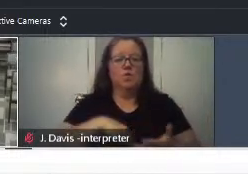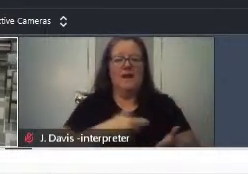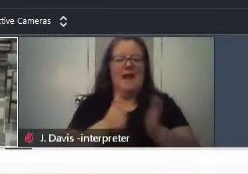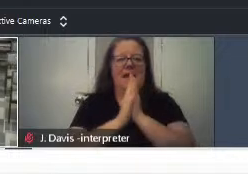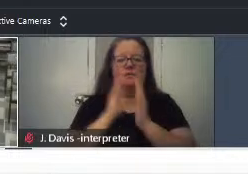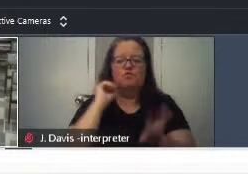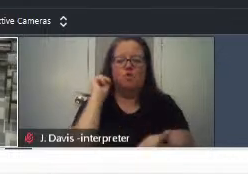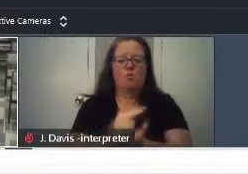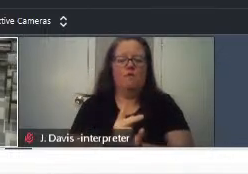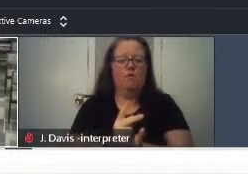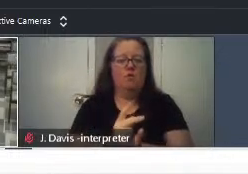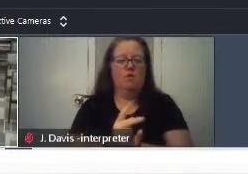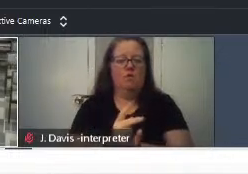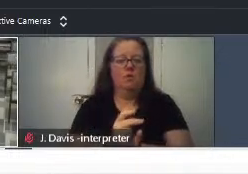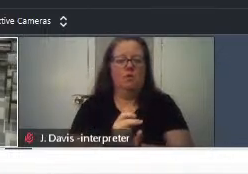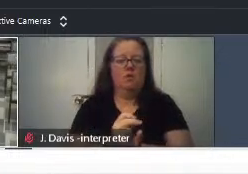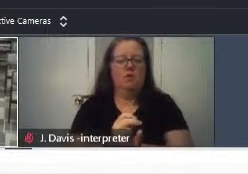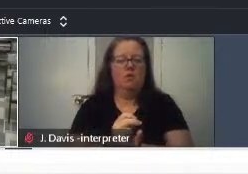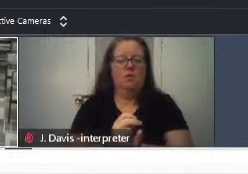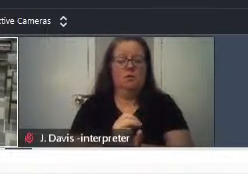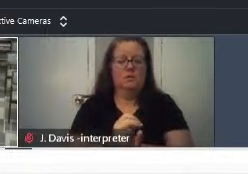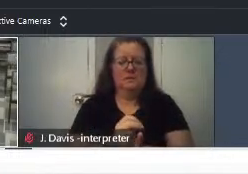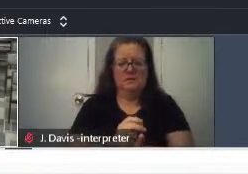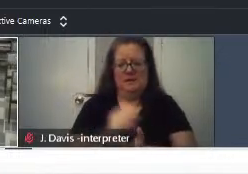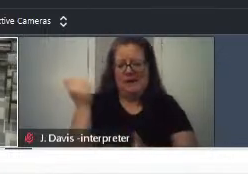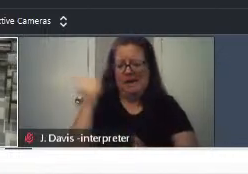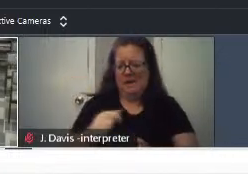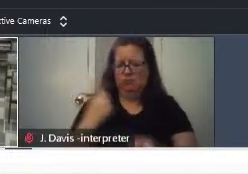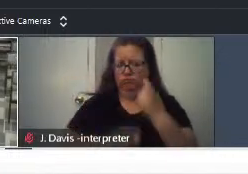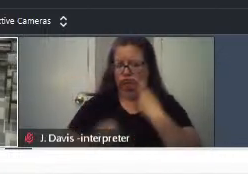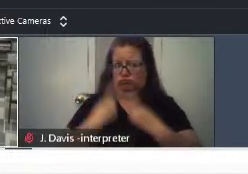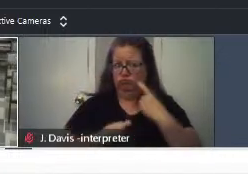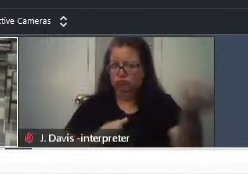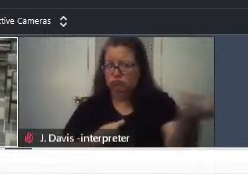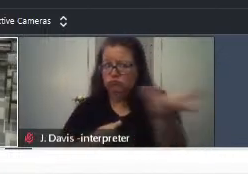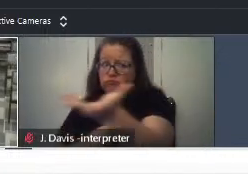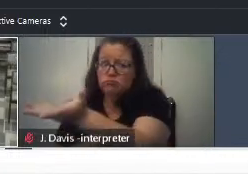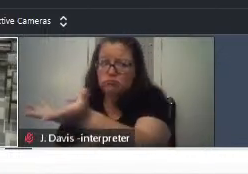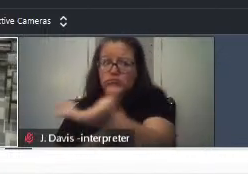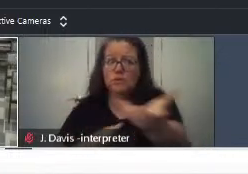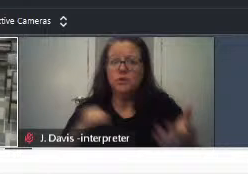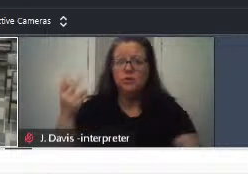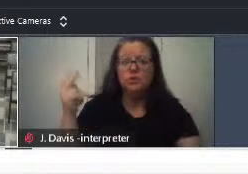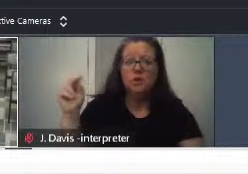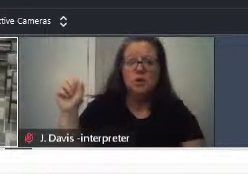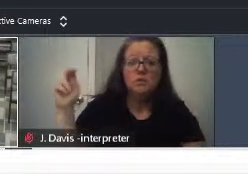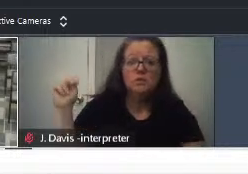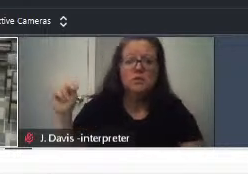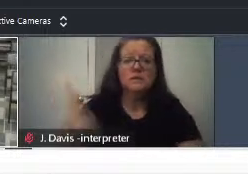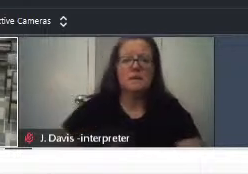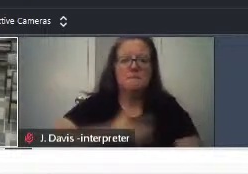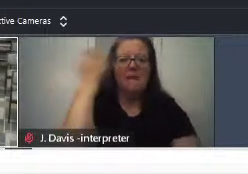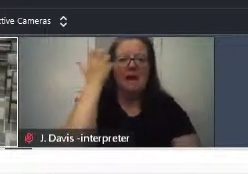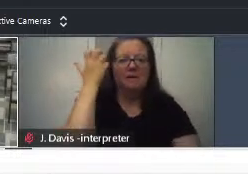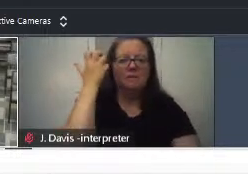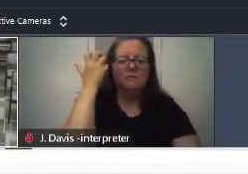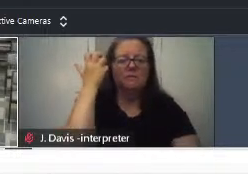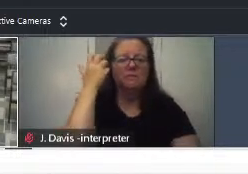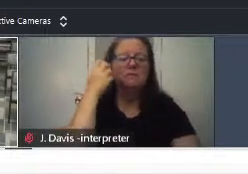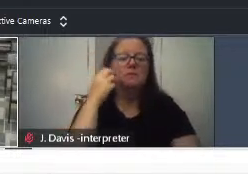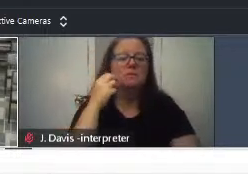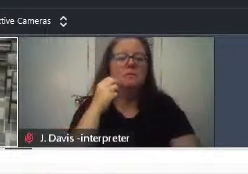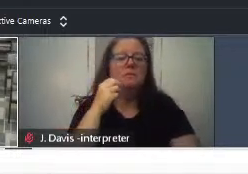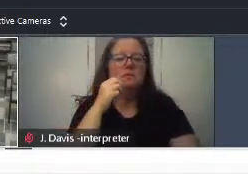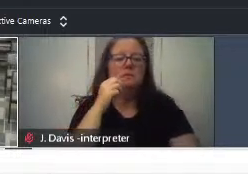approval. Doesn't appear to be any questions from this body. Councilwoman Johnson is mad at me today.